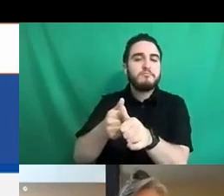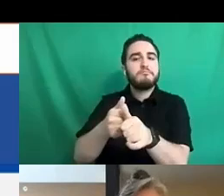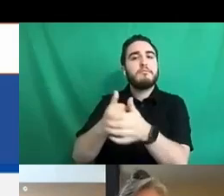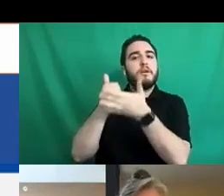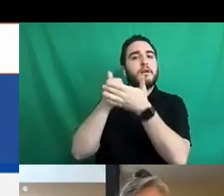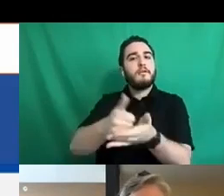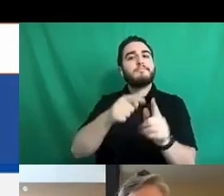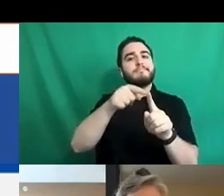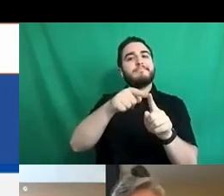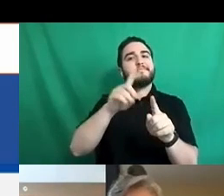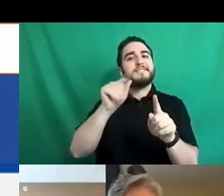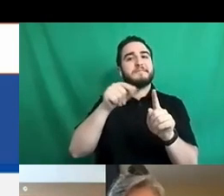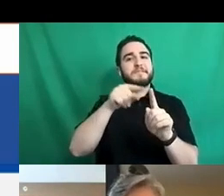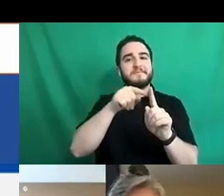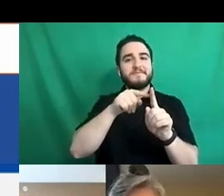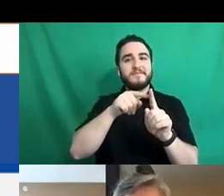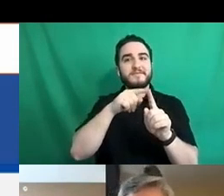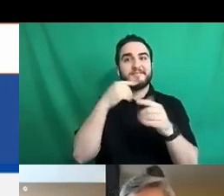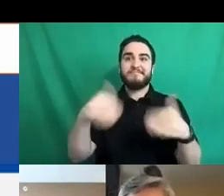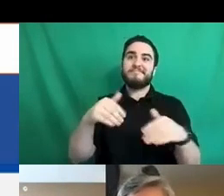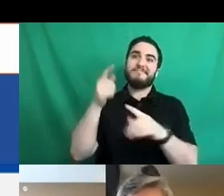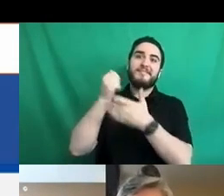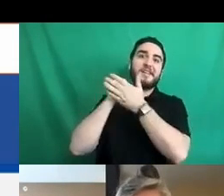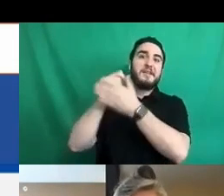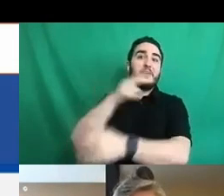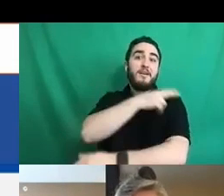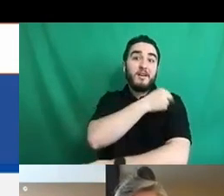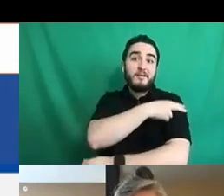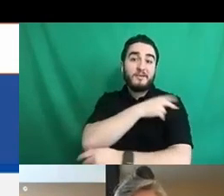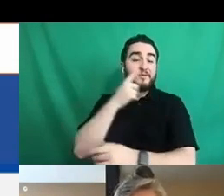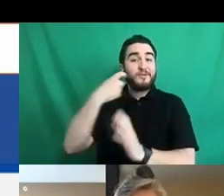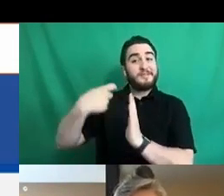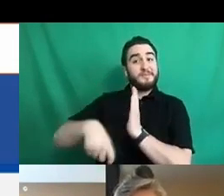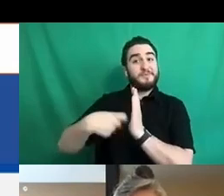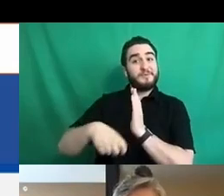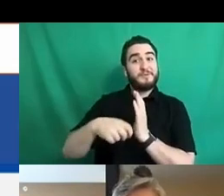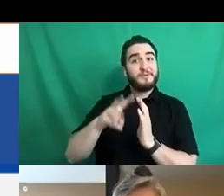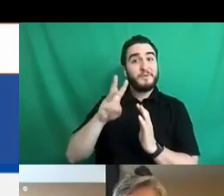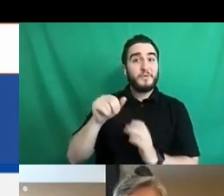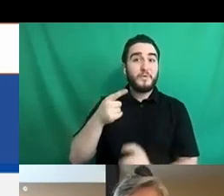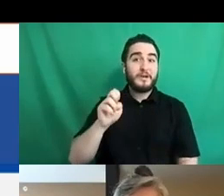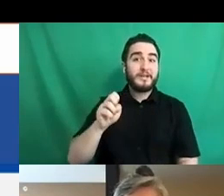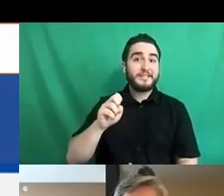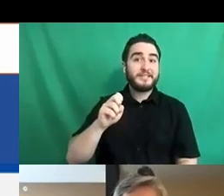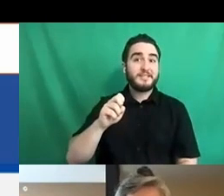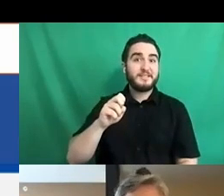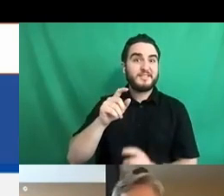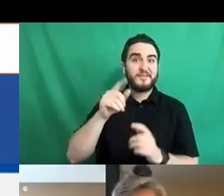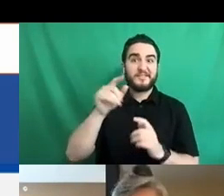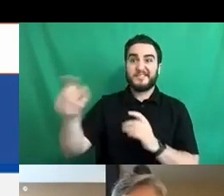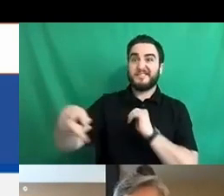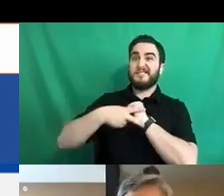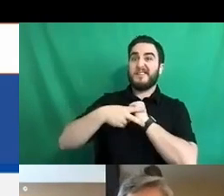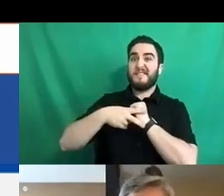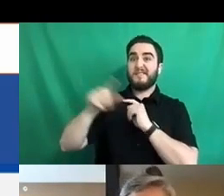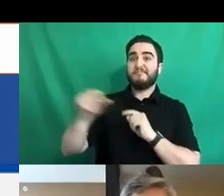person with a disability and really helpful for the hospital in the wage that the dollars that are deferred, because it's